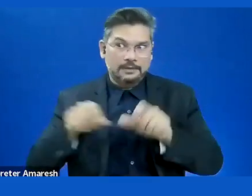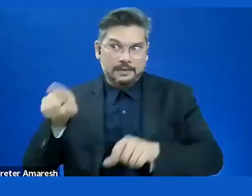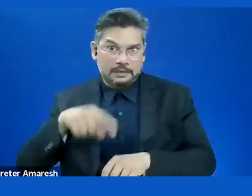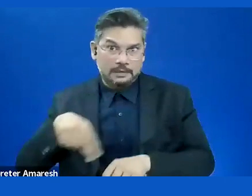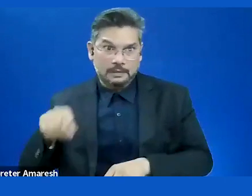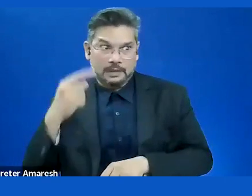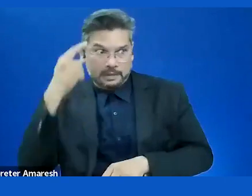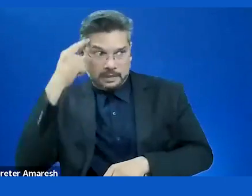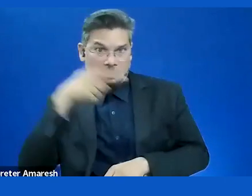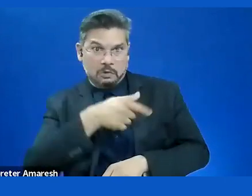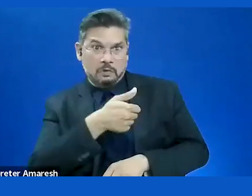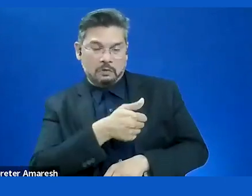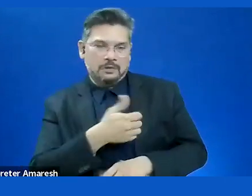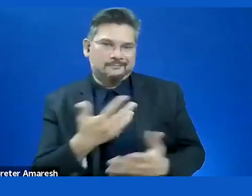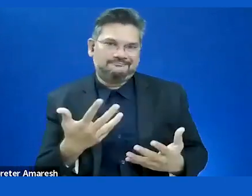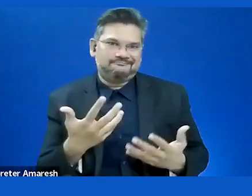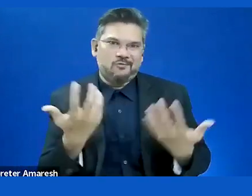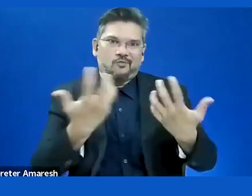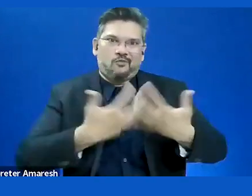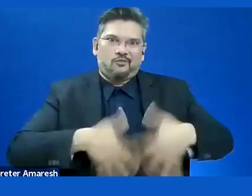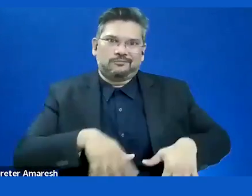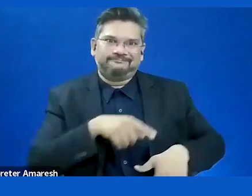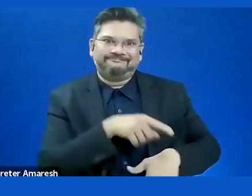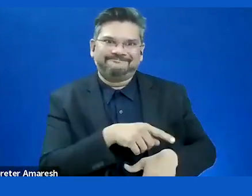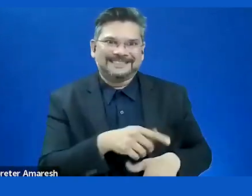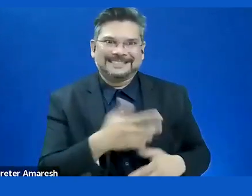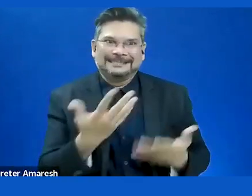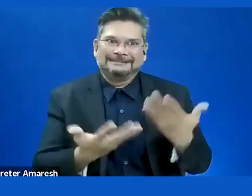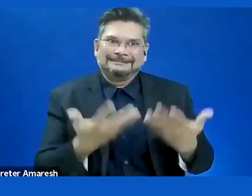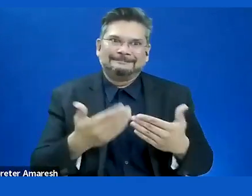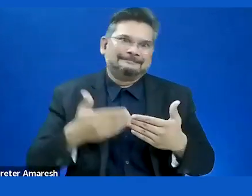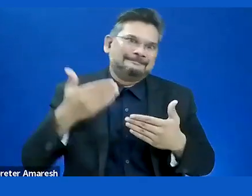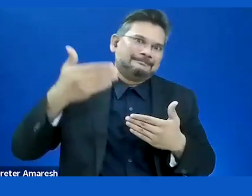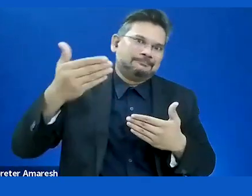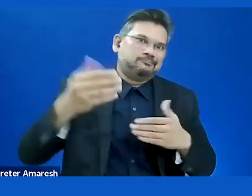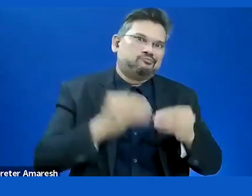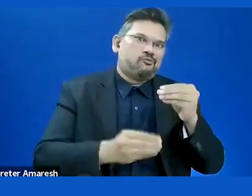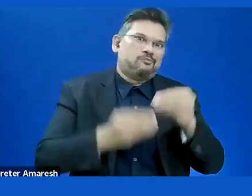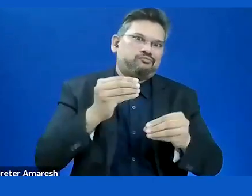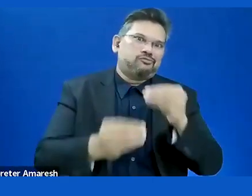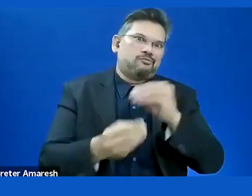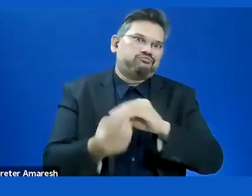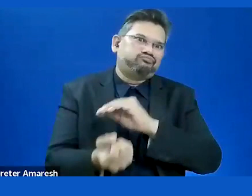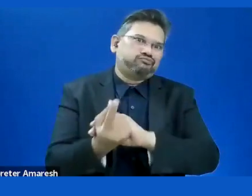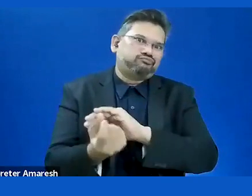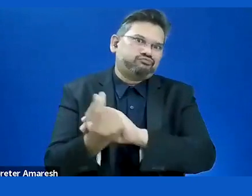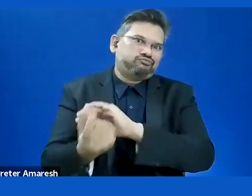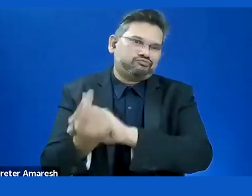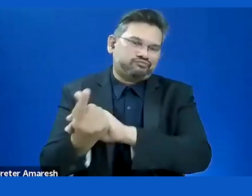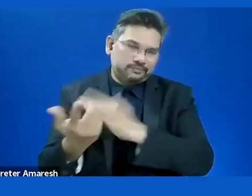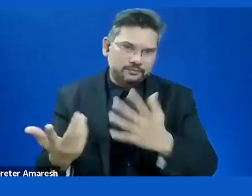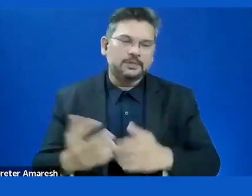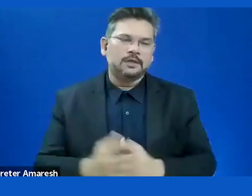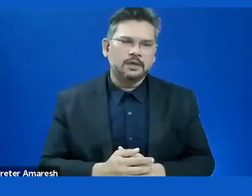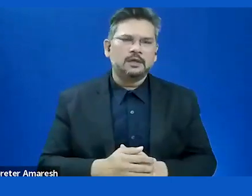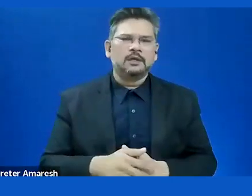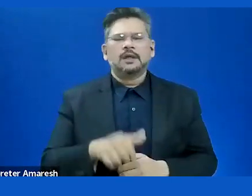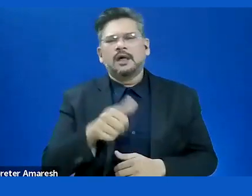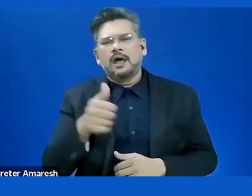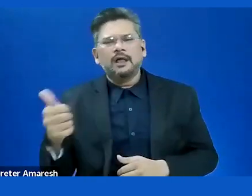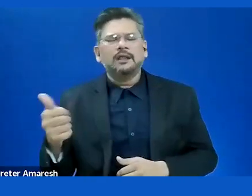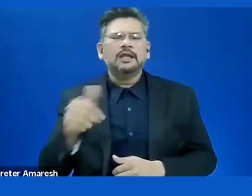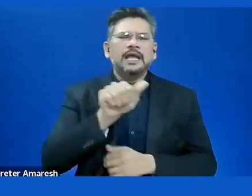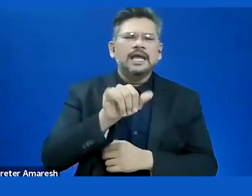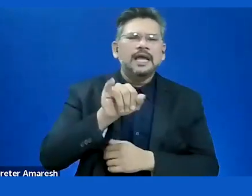also automated. So we'll get bigger problems than we already have. But there are other things that are great about AI, I think, like captions